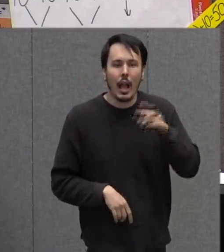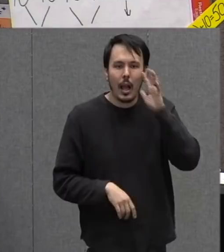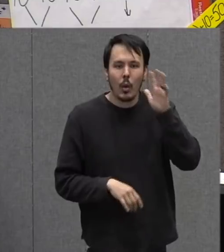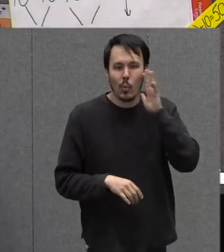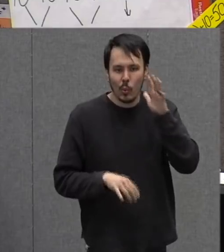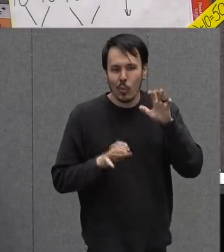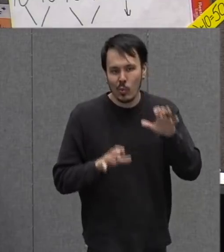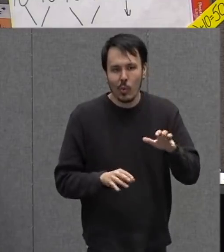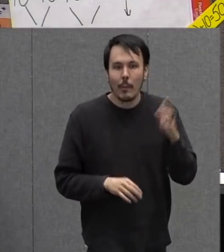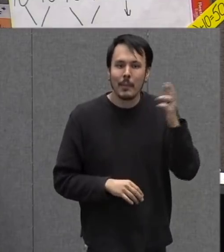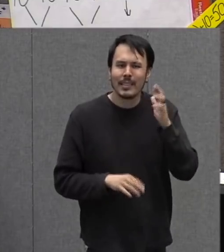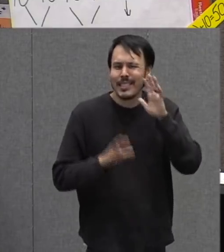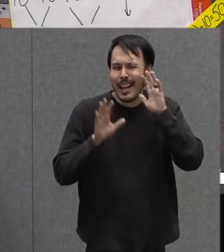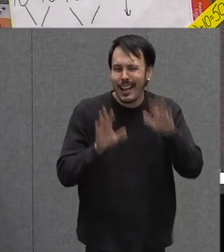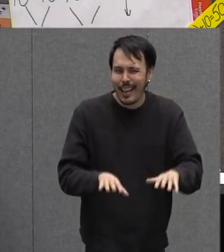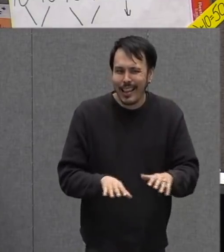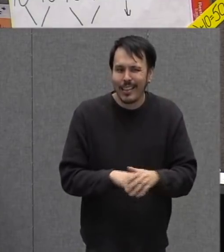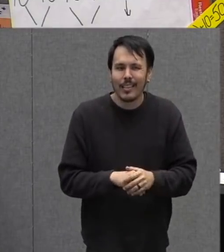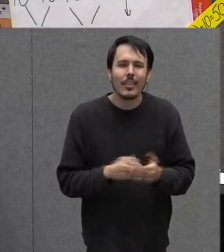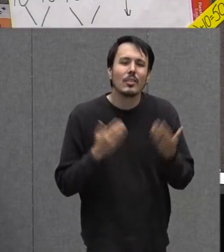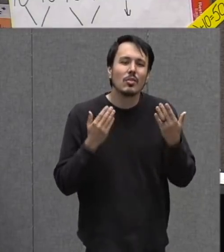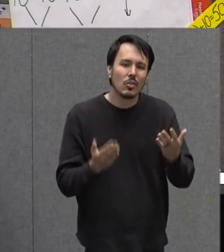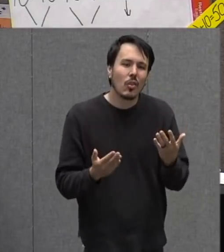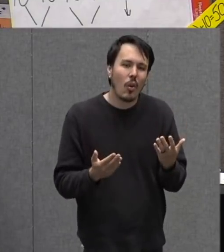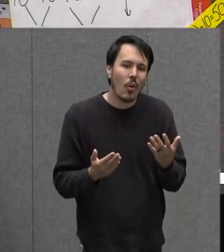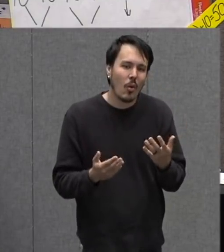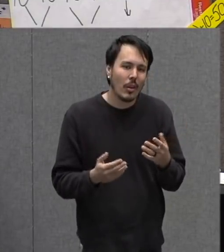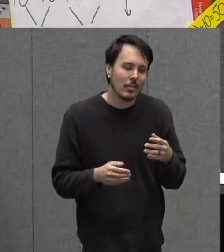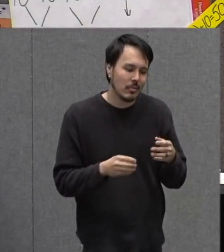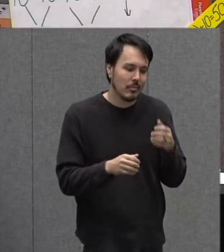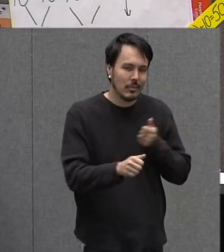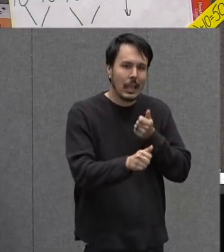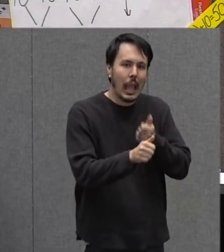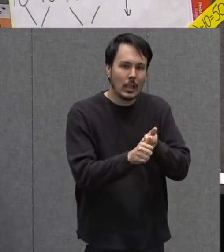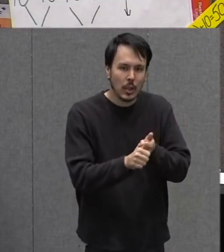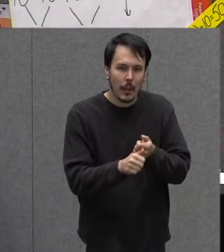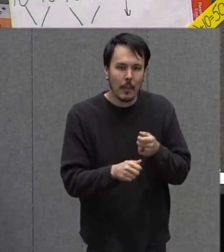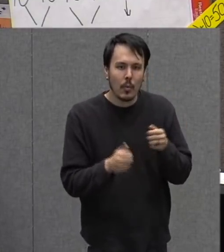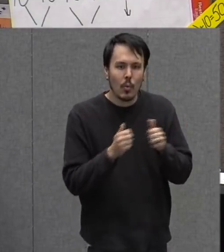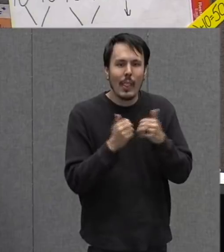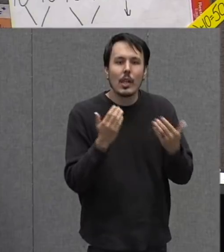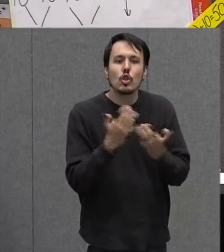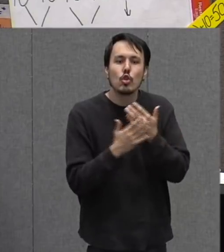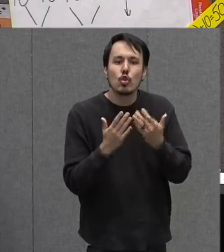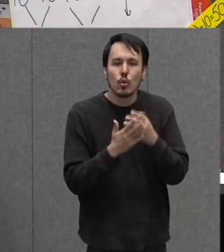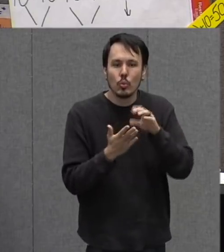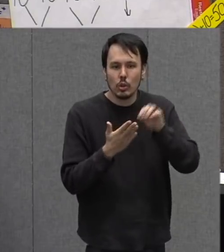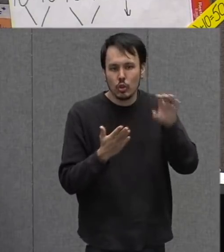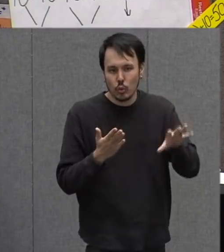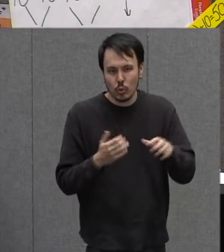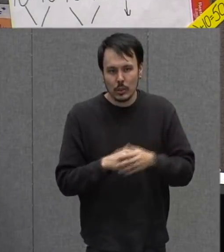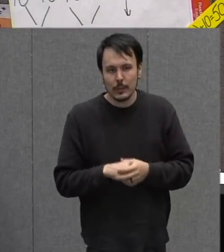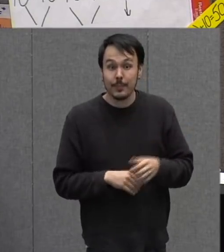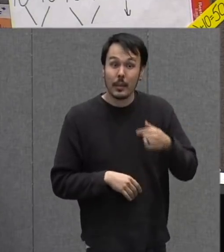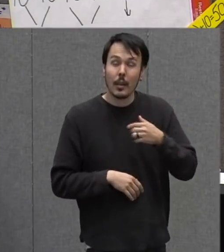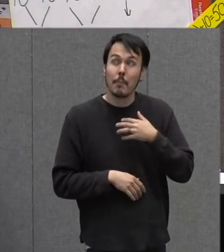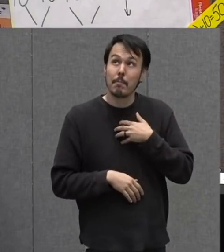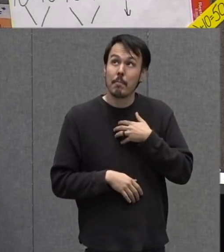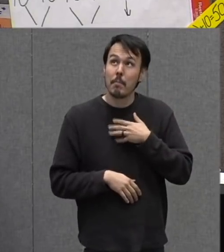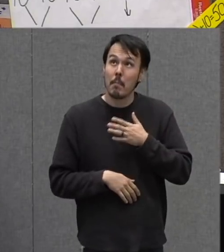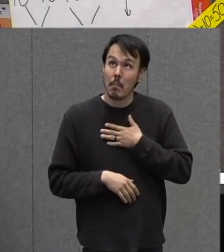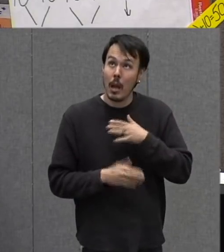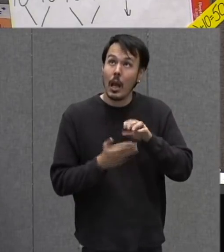it, because I think, hey, let's just make it how it is. So let me think. I gave my